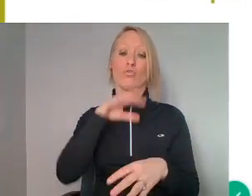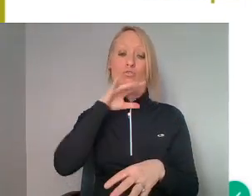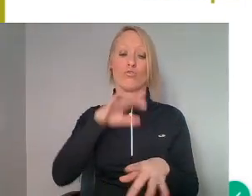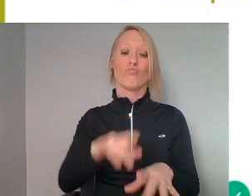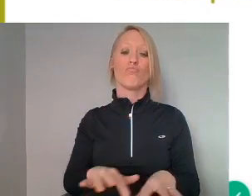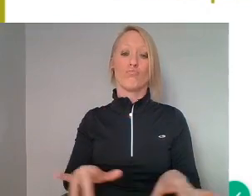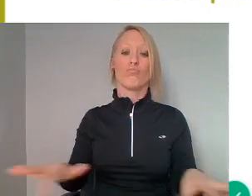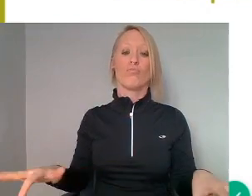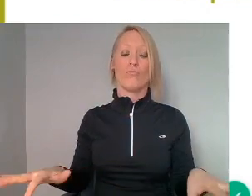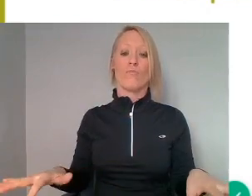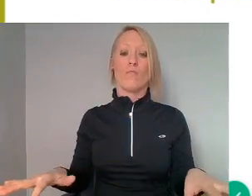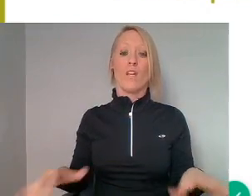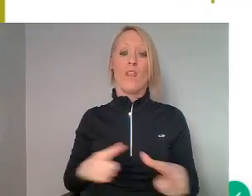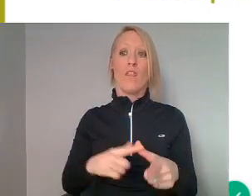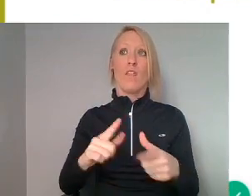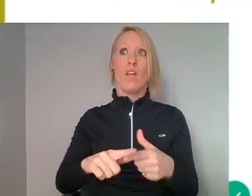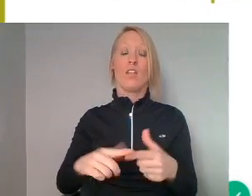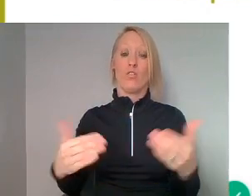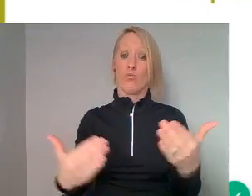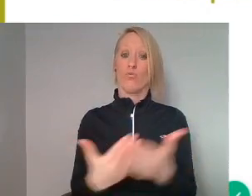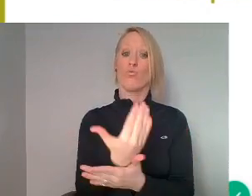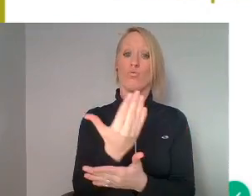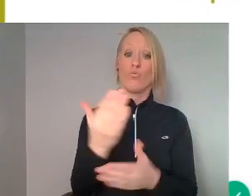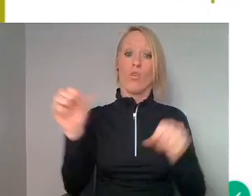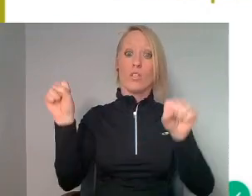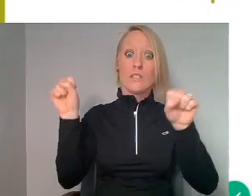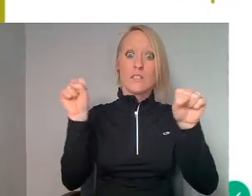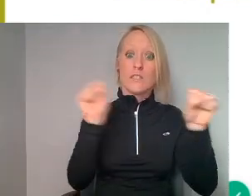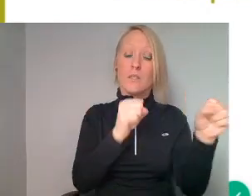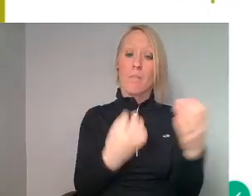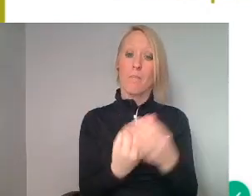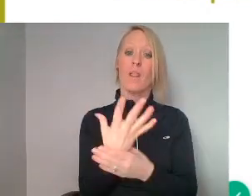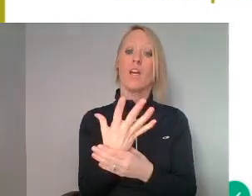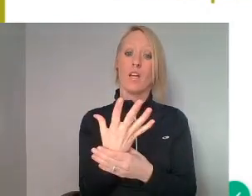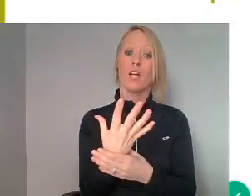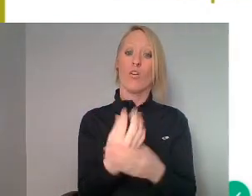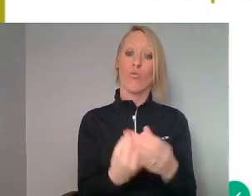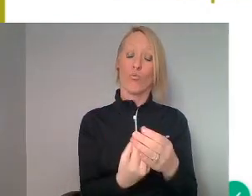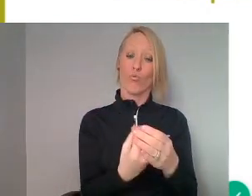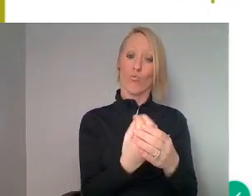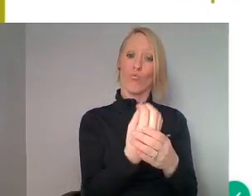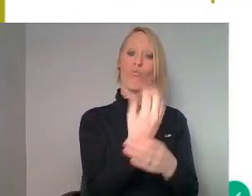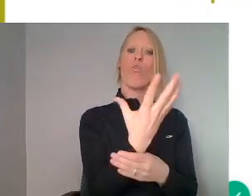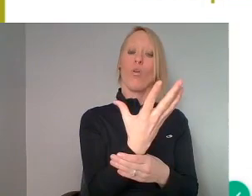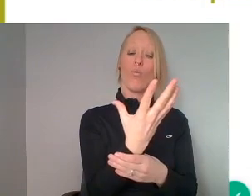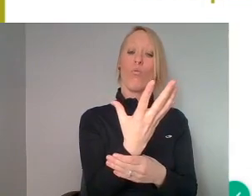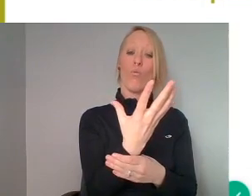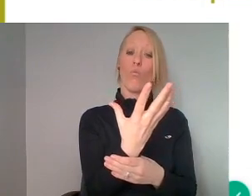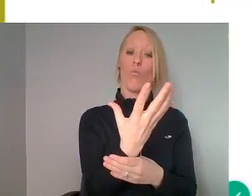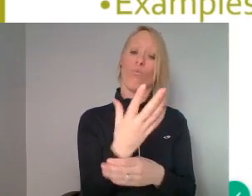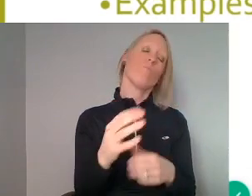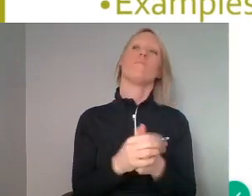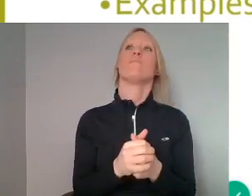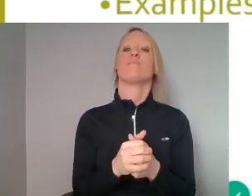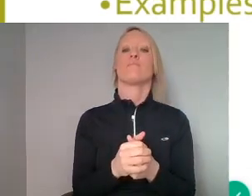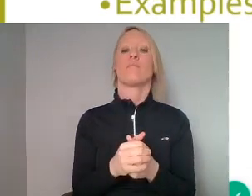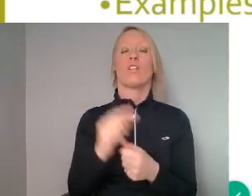new corn plant would grow. So it's kind of crazy to think about it. But as you're eating corn on the cob, you're eating a bunch of little tiny seeds.